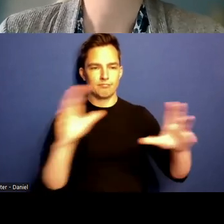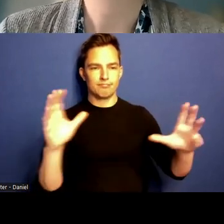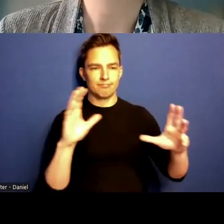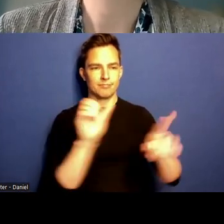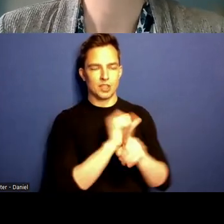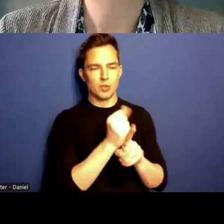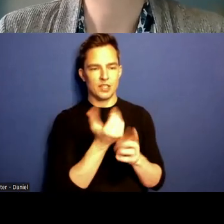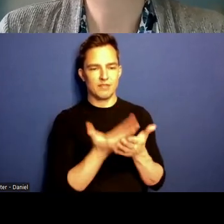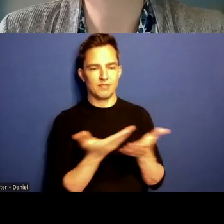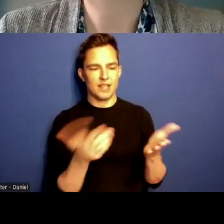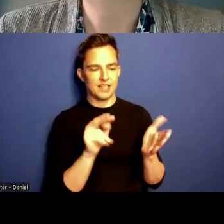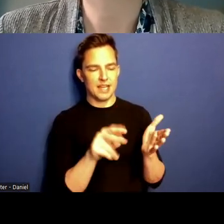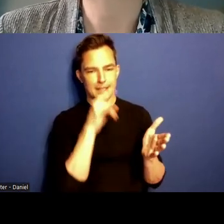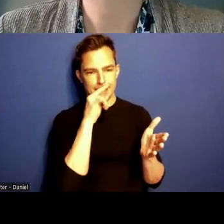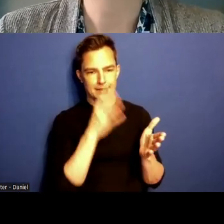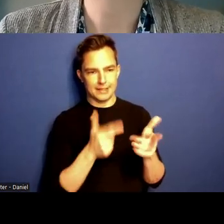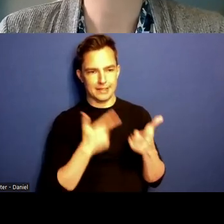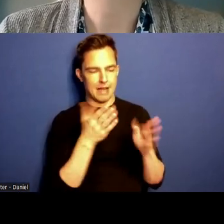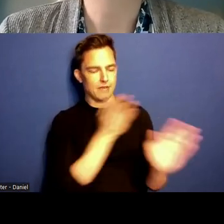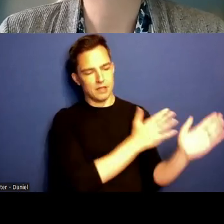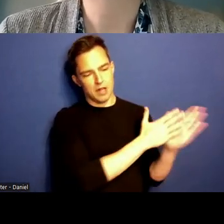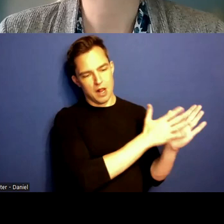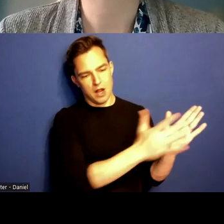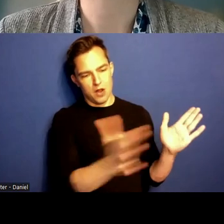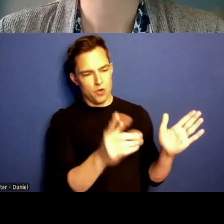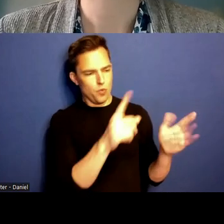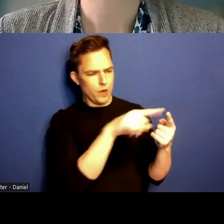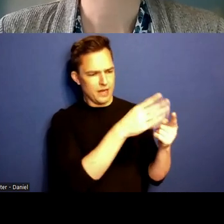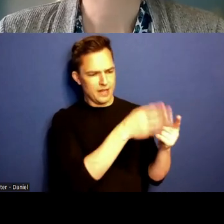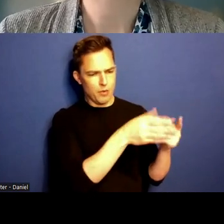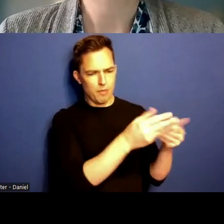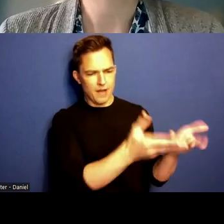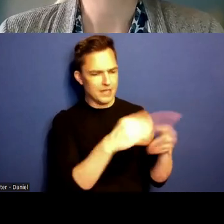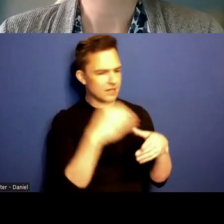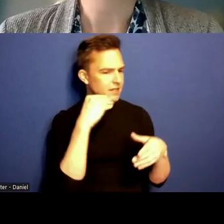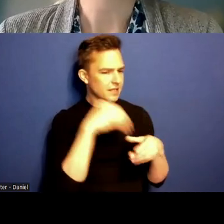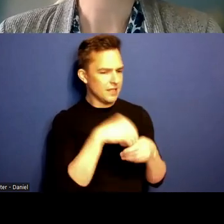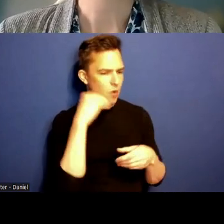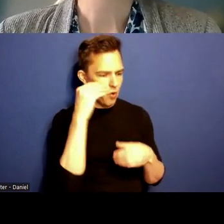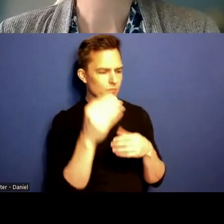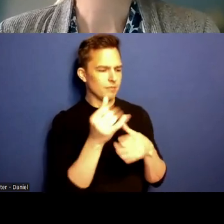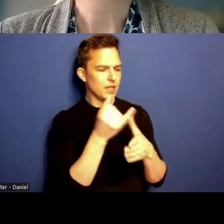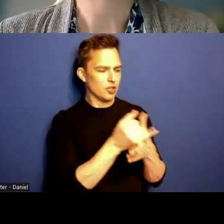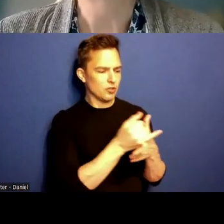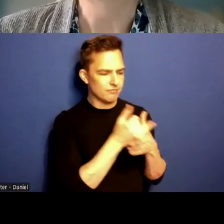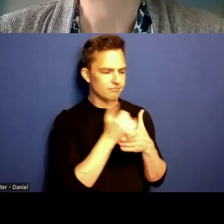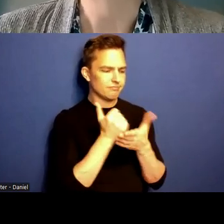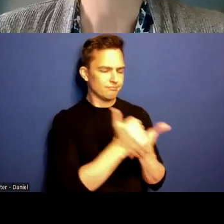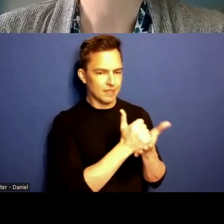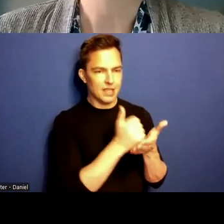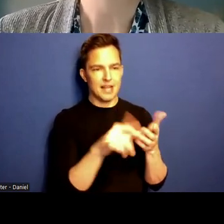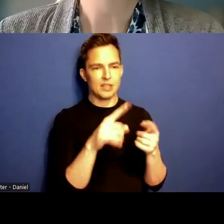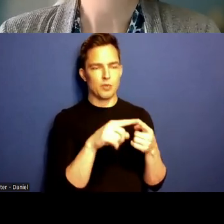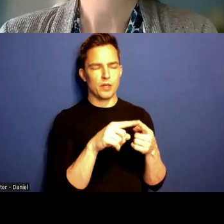child provided, say, in-home intervention services. And that's when bells go